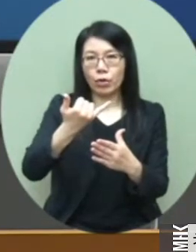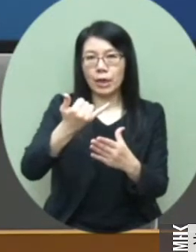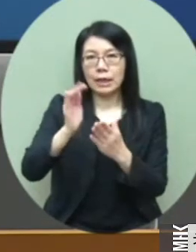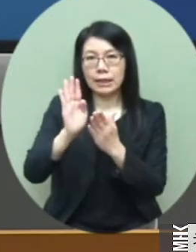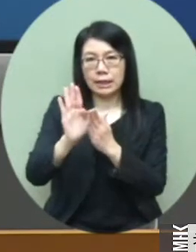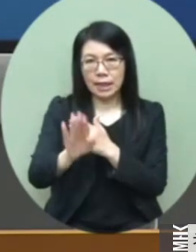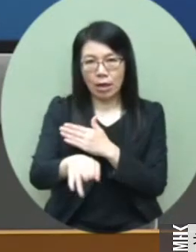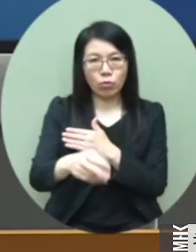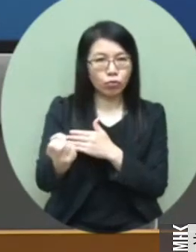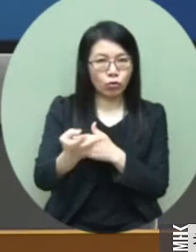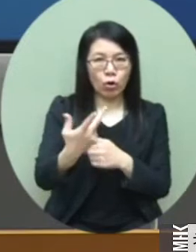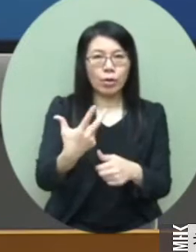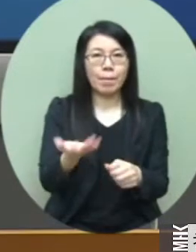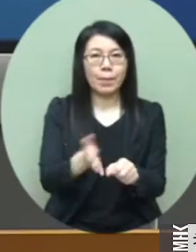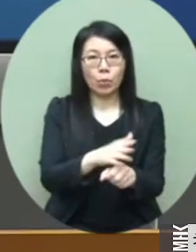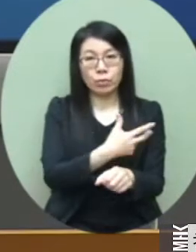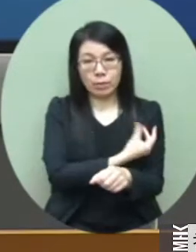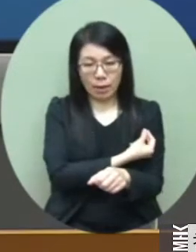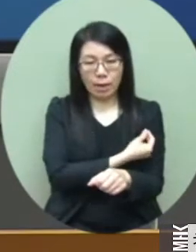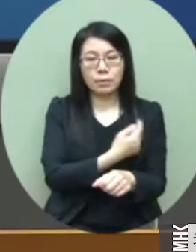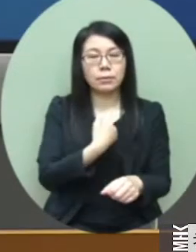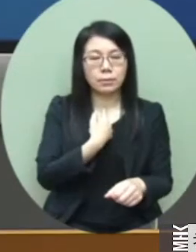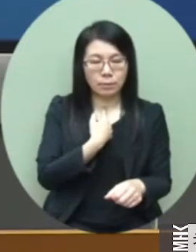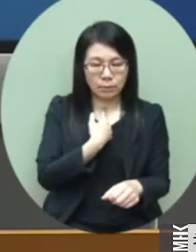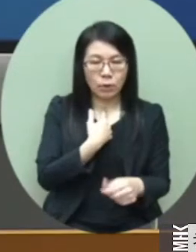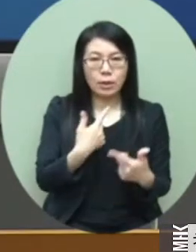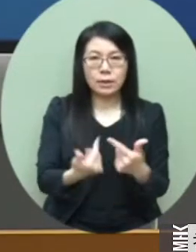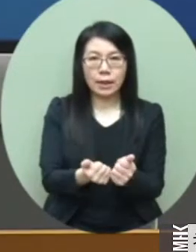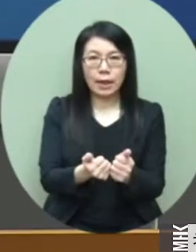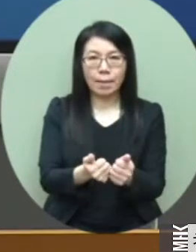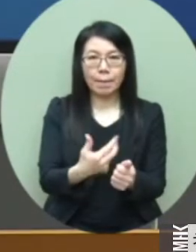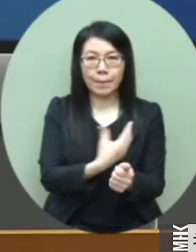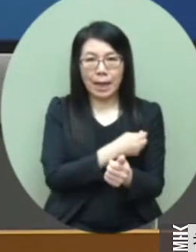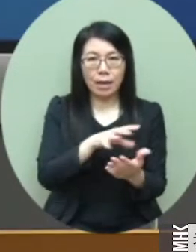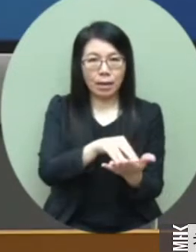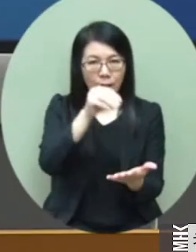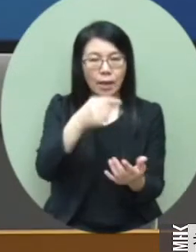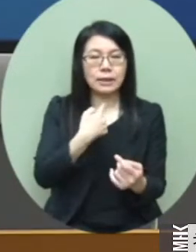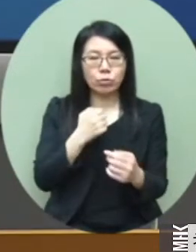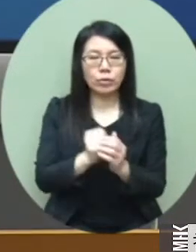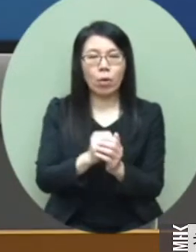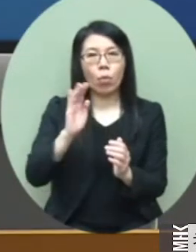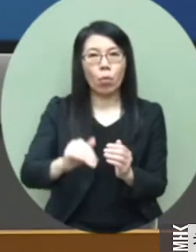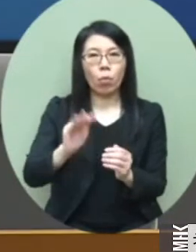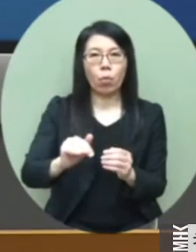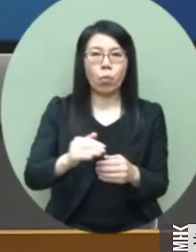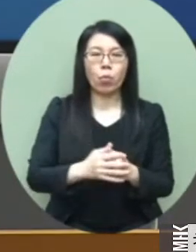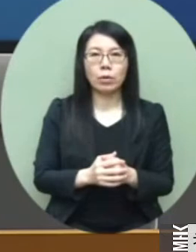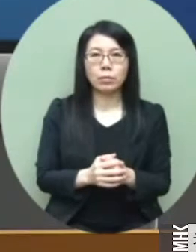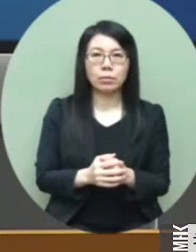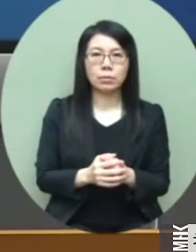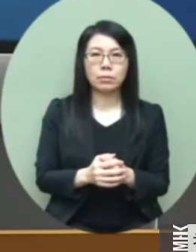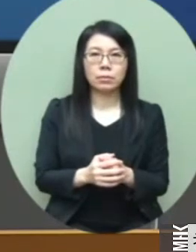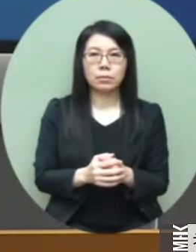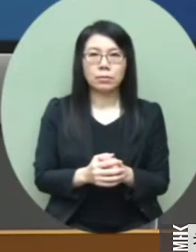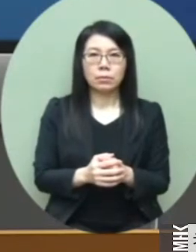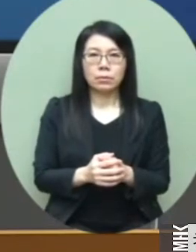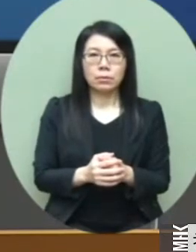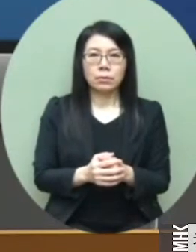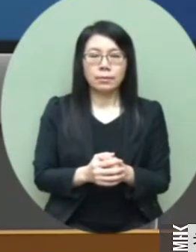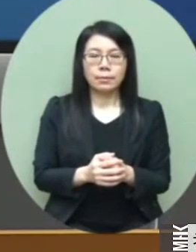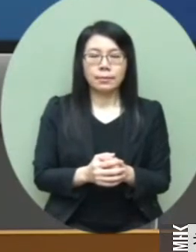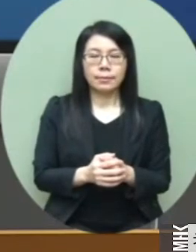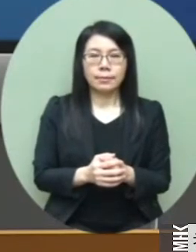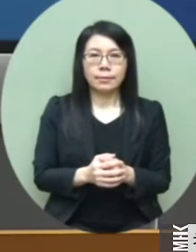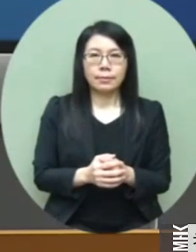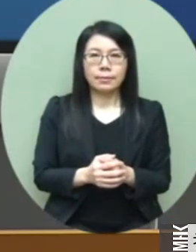the requirement for vaccine pass. So for those who have not had any